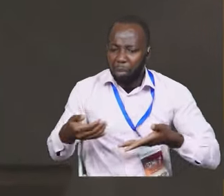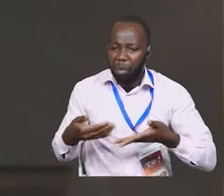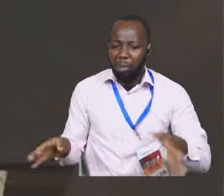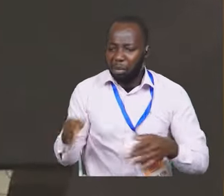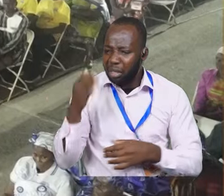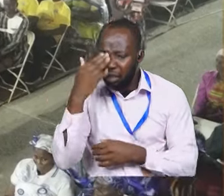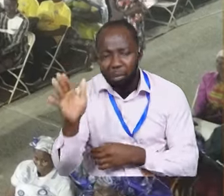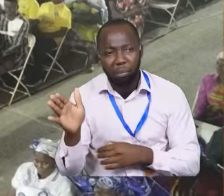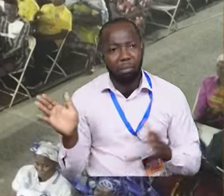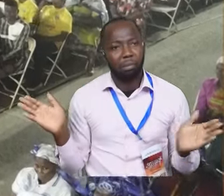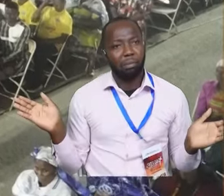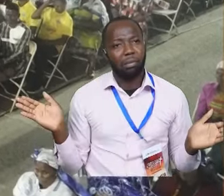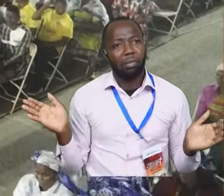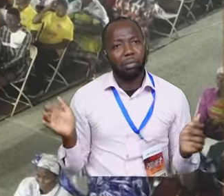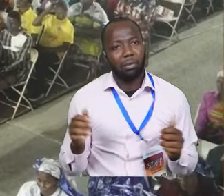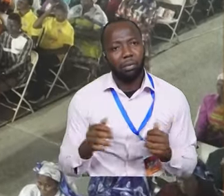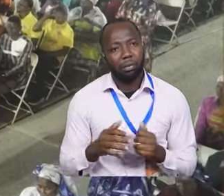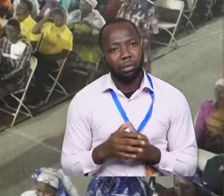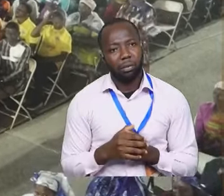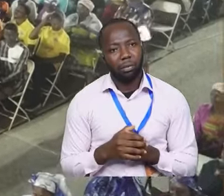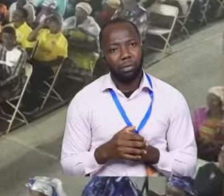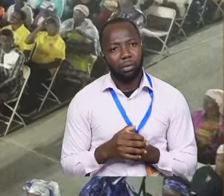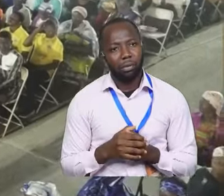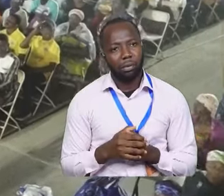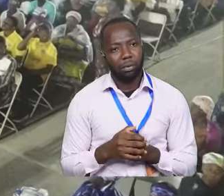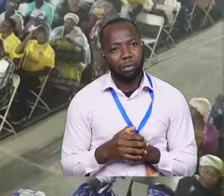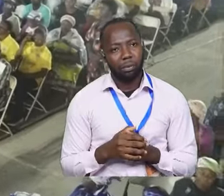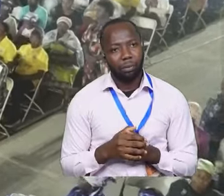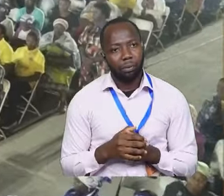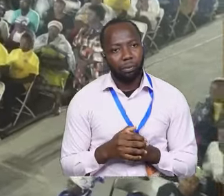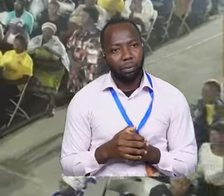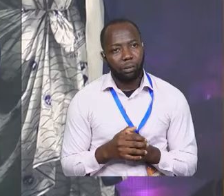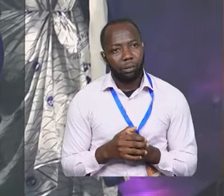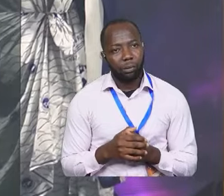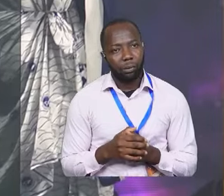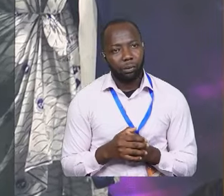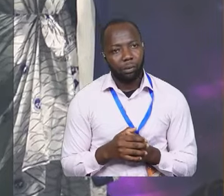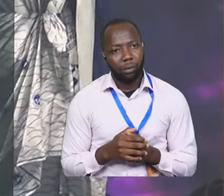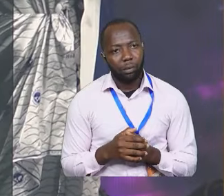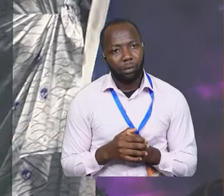started walking in the opposite direction, not knowing where I was going to.